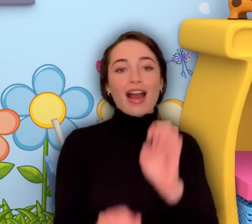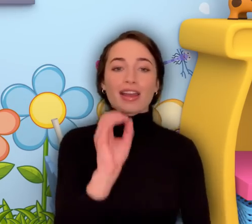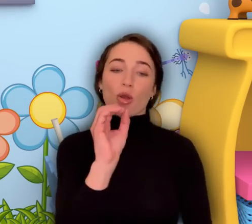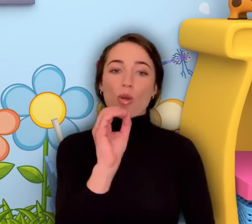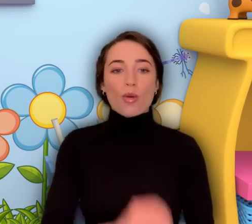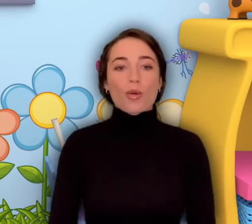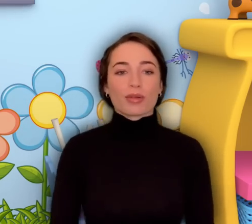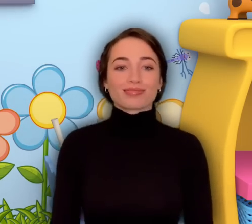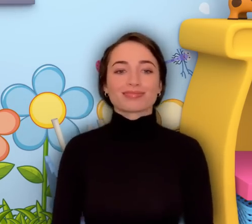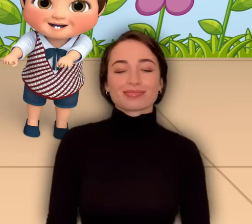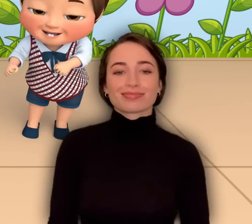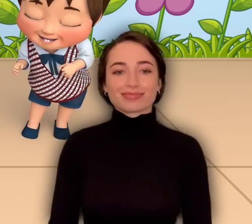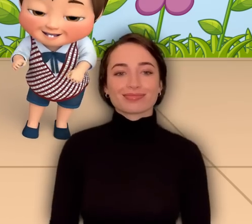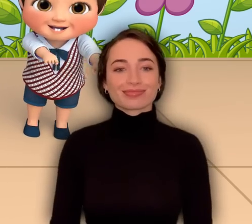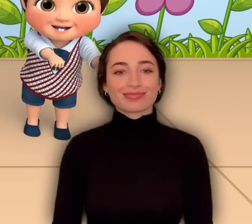e-i-e-i-o